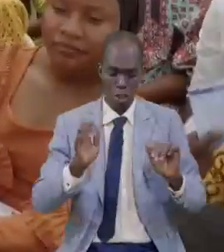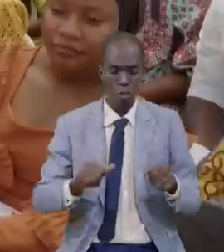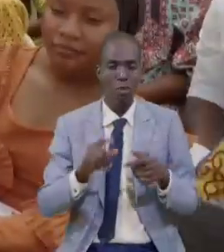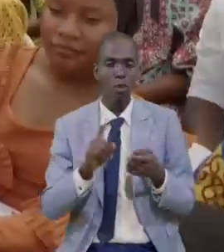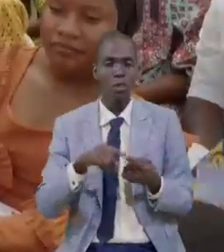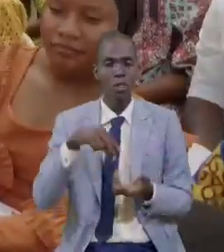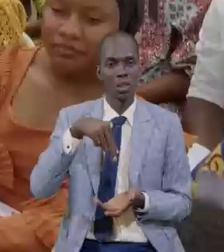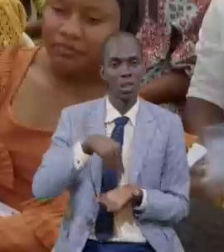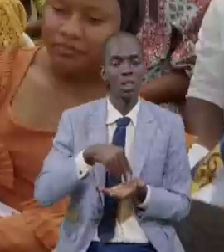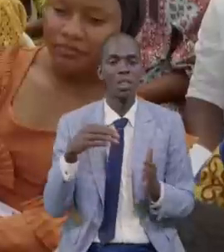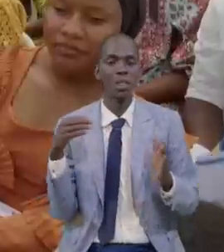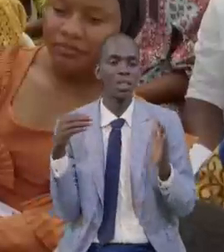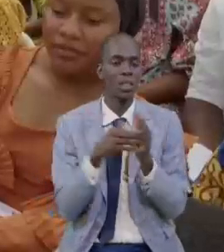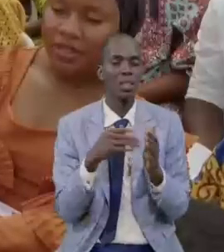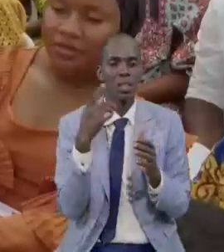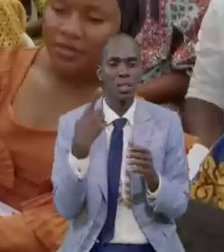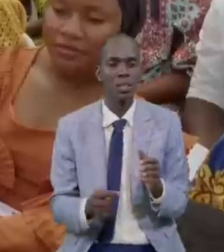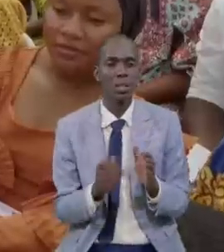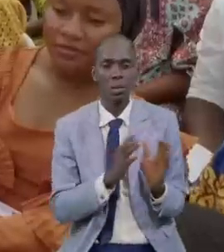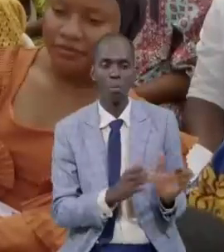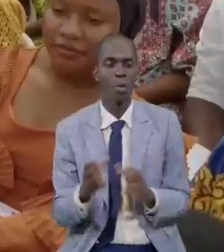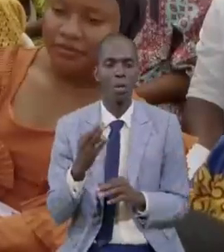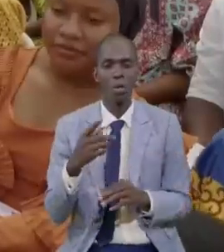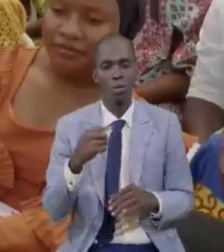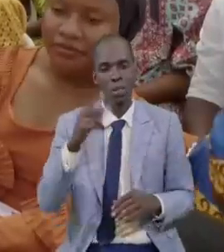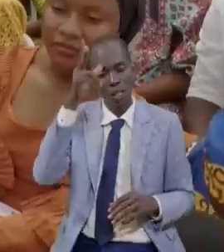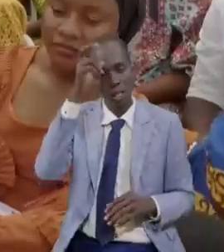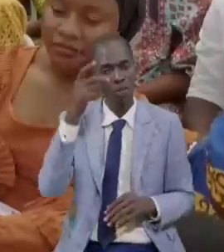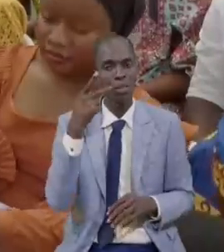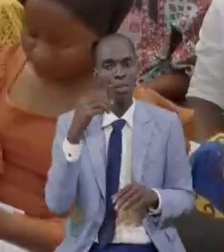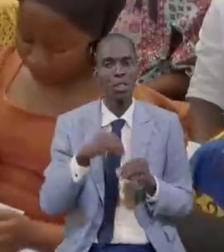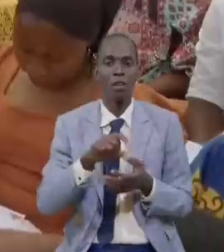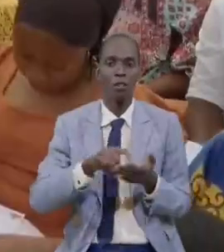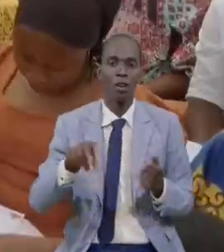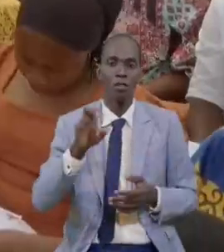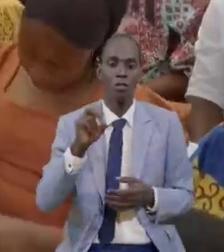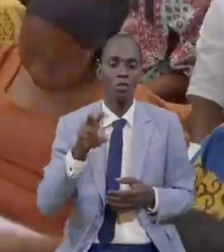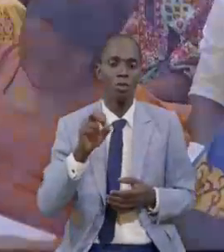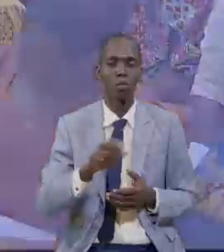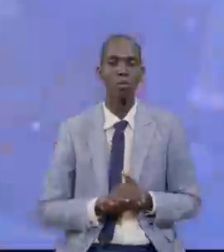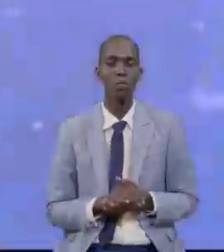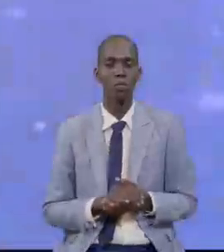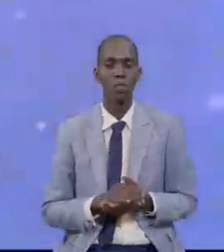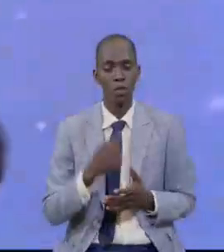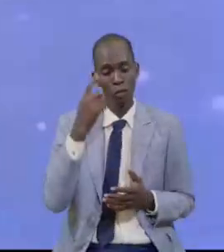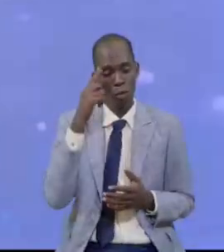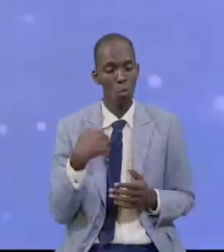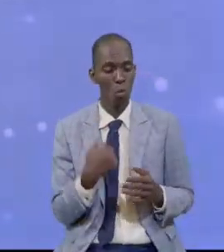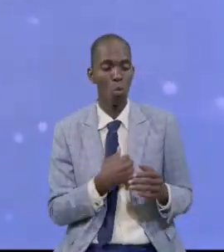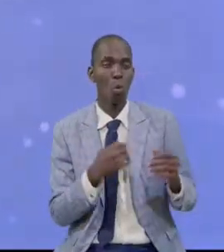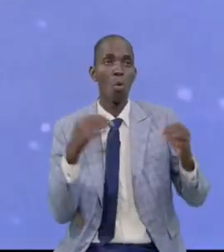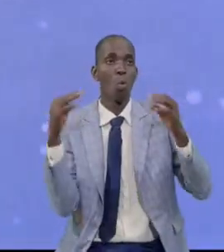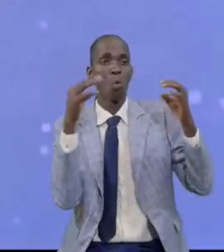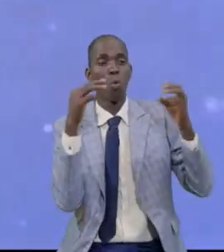wiles of the devil. Look at verse 12. In verse 12, for we wrestle not against